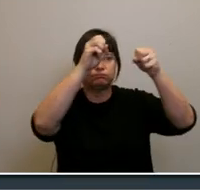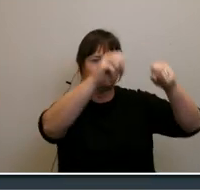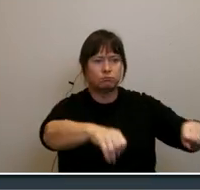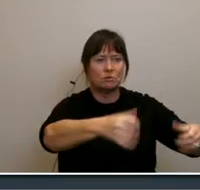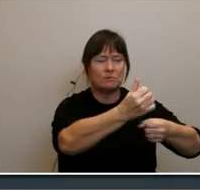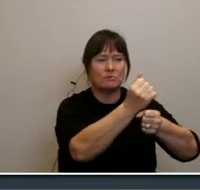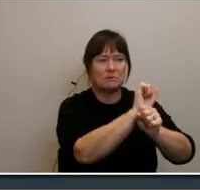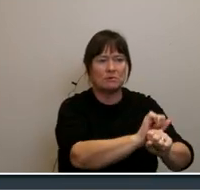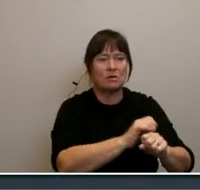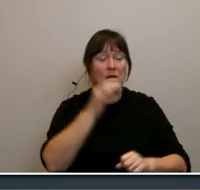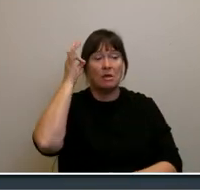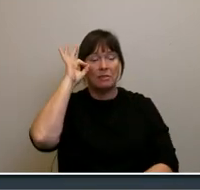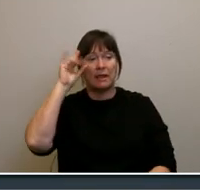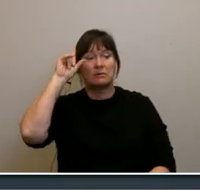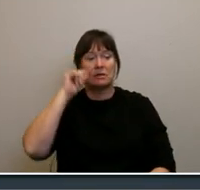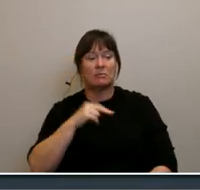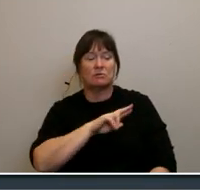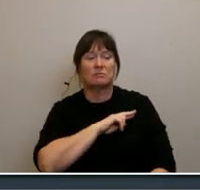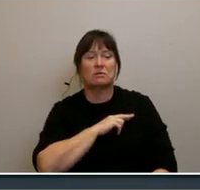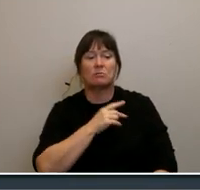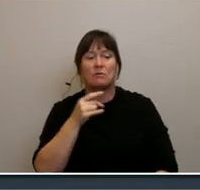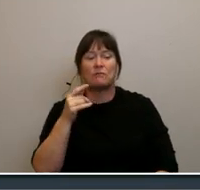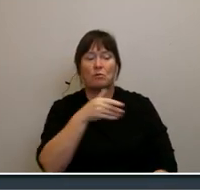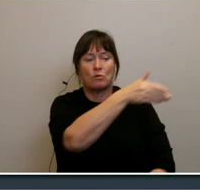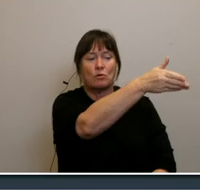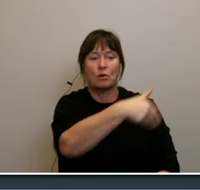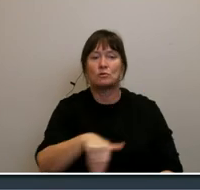can take some responsibility for the coastal strategy